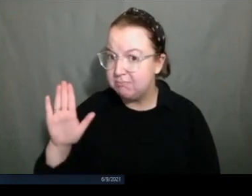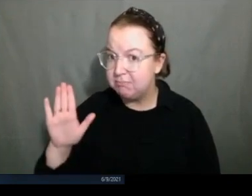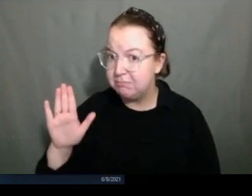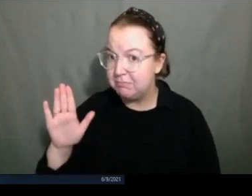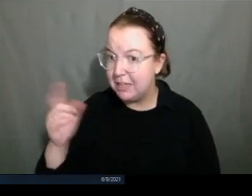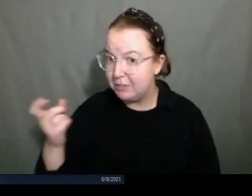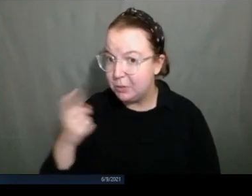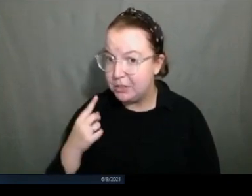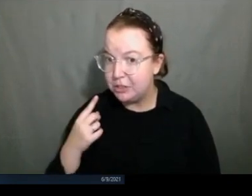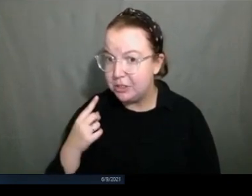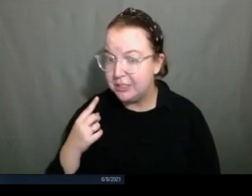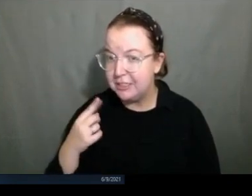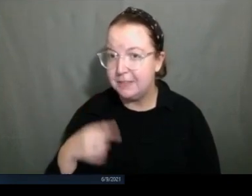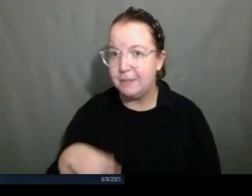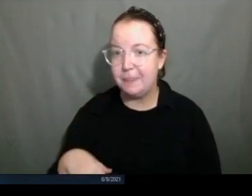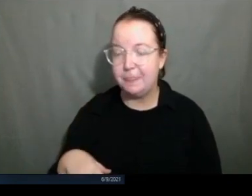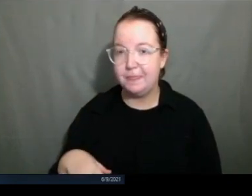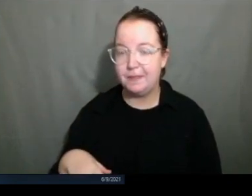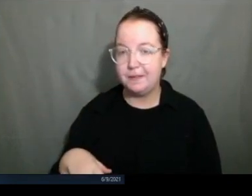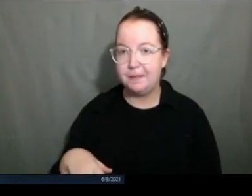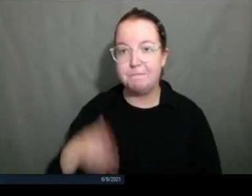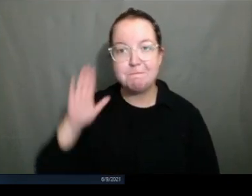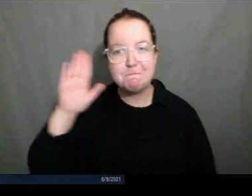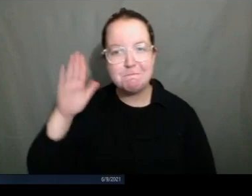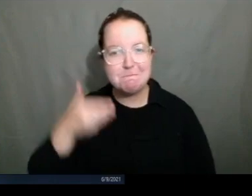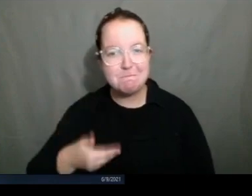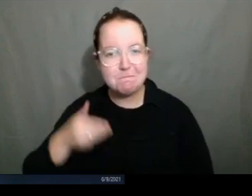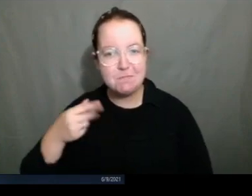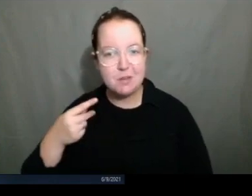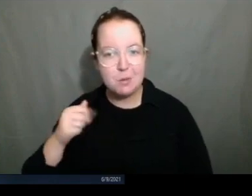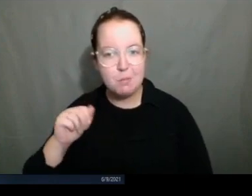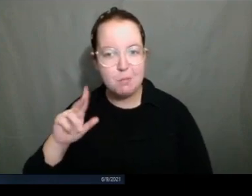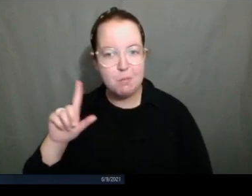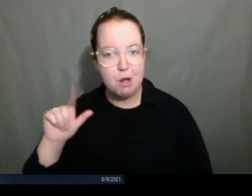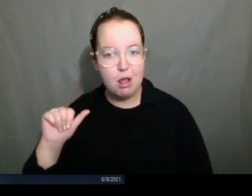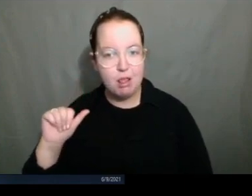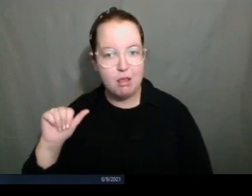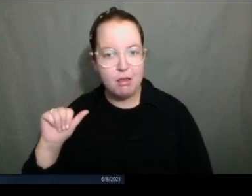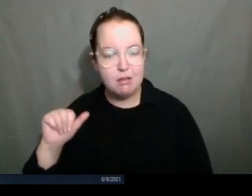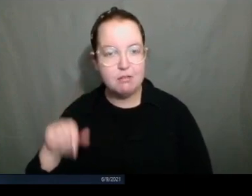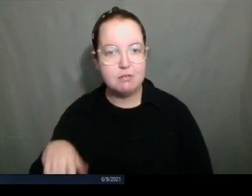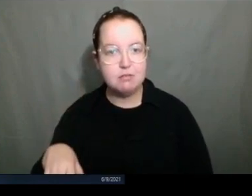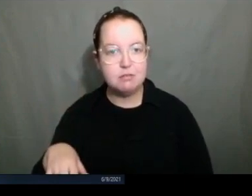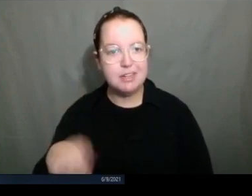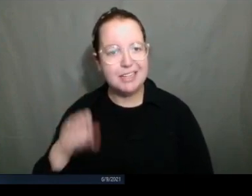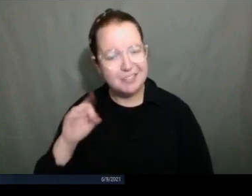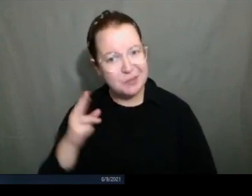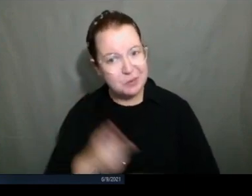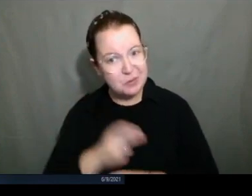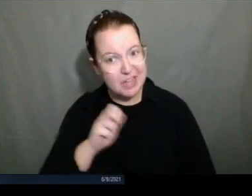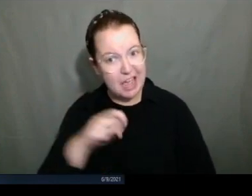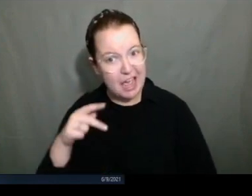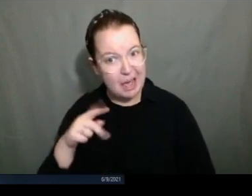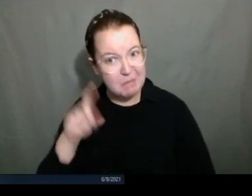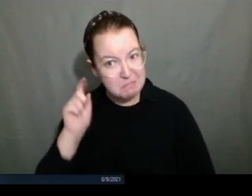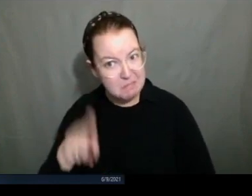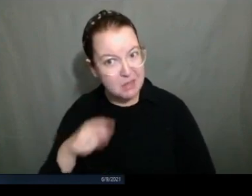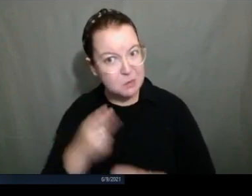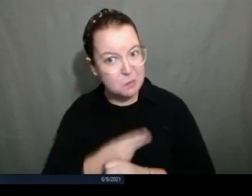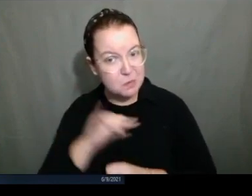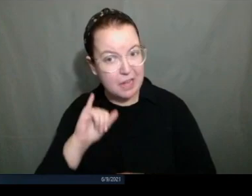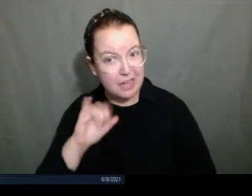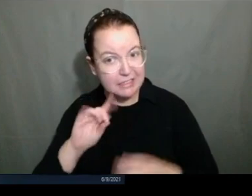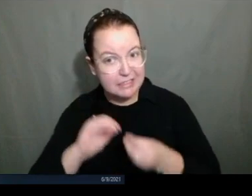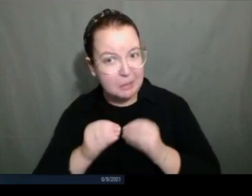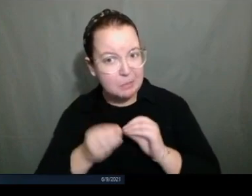question? Yeah, so if, Caitlin, this is Paula. If you have, you're using the app, do you have to put your employee ID number in